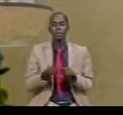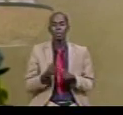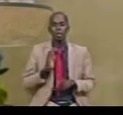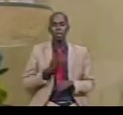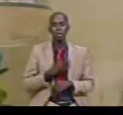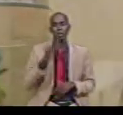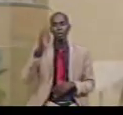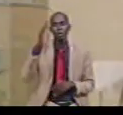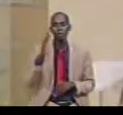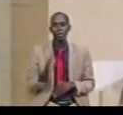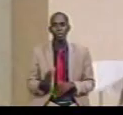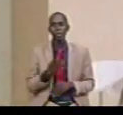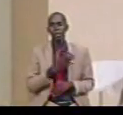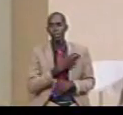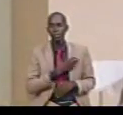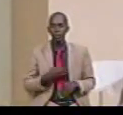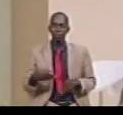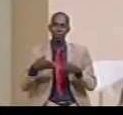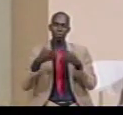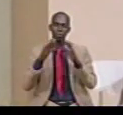pastor and mentor.